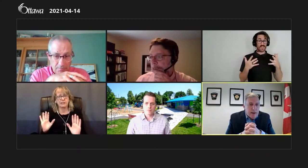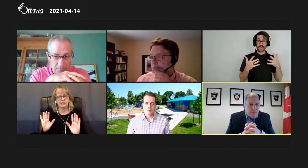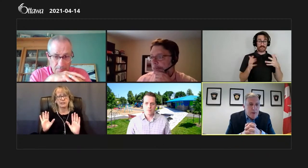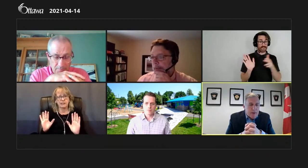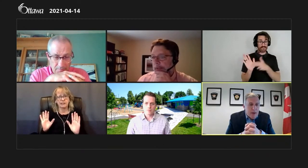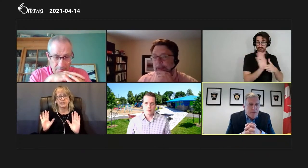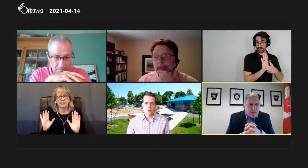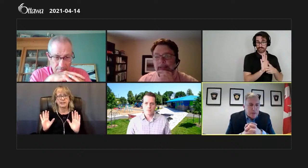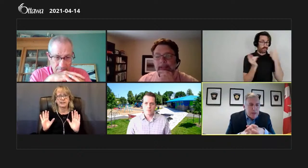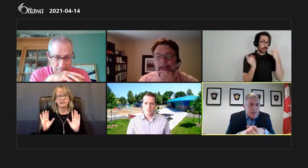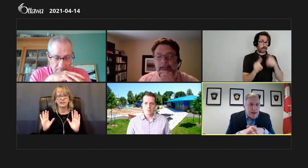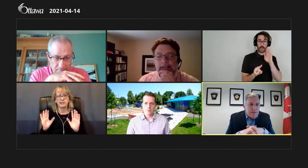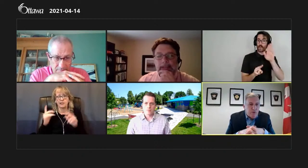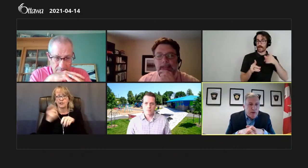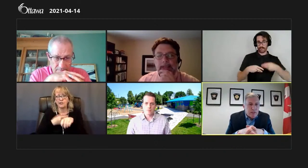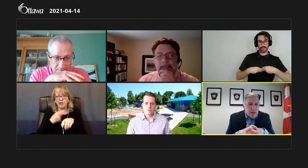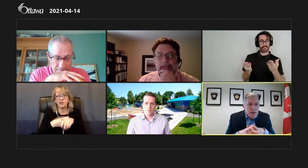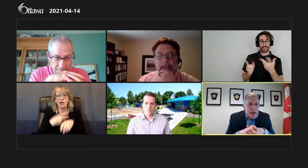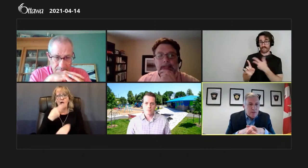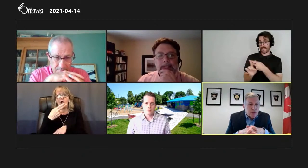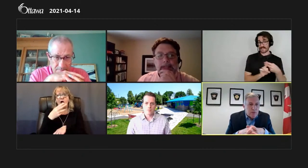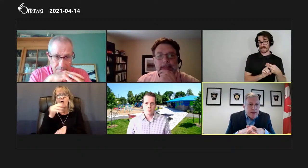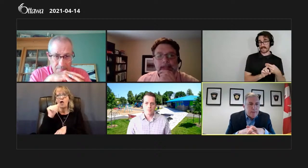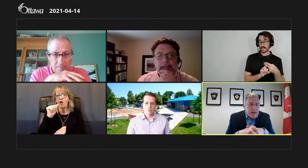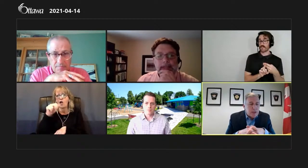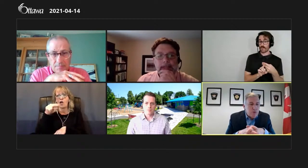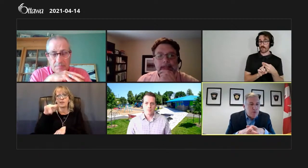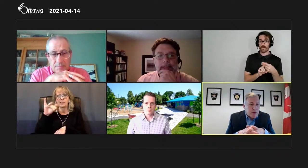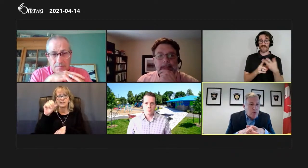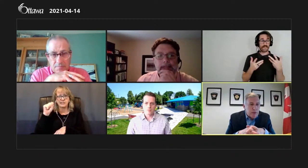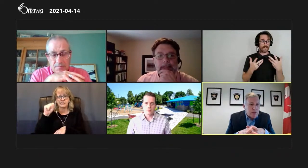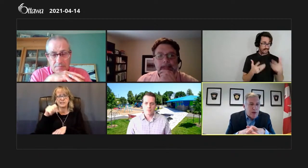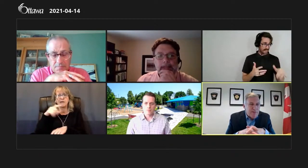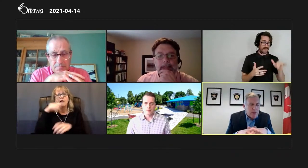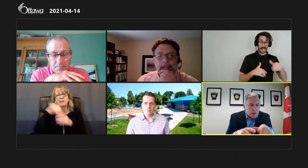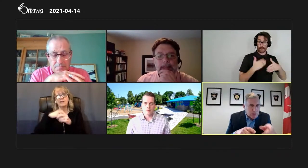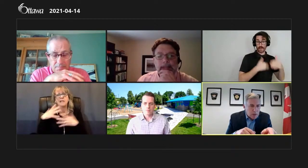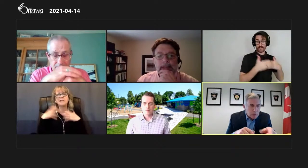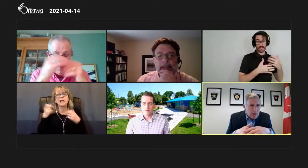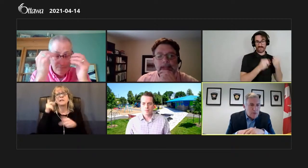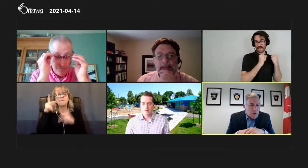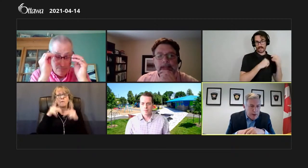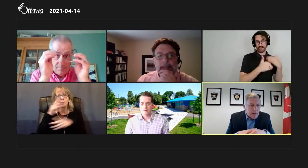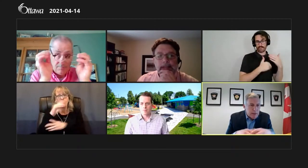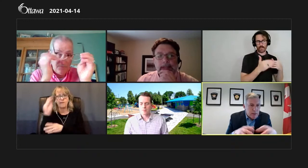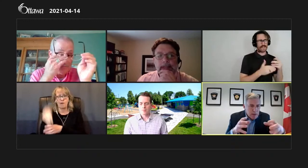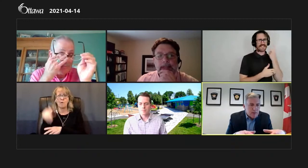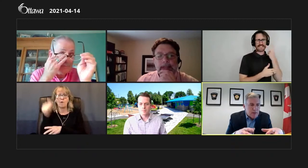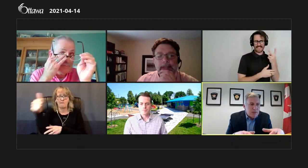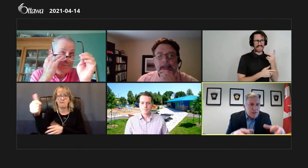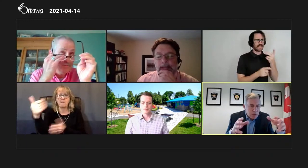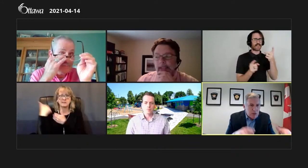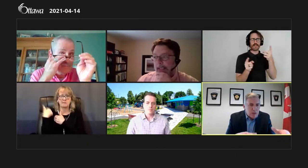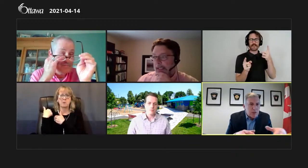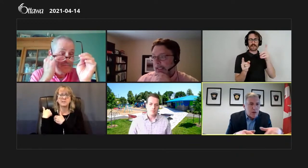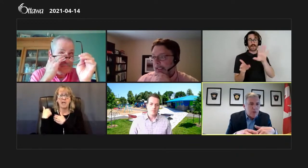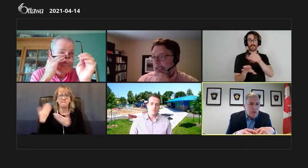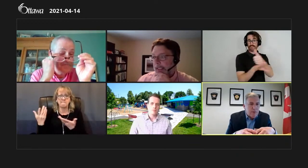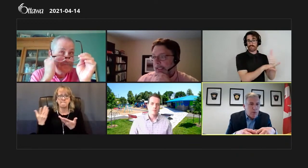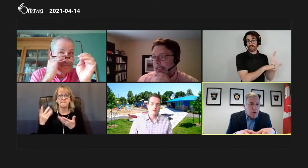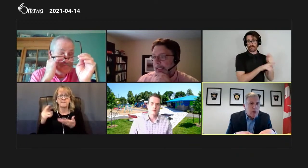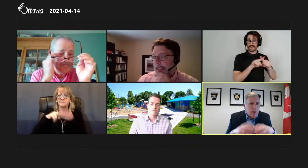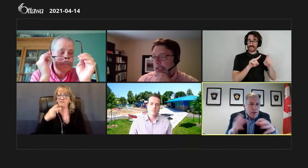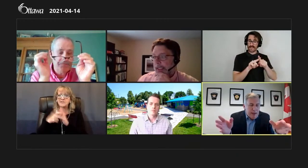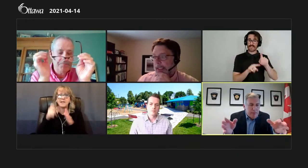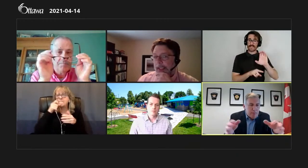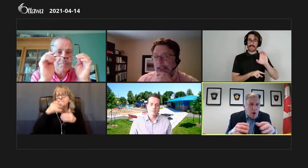out of Public Health is leading that for us. And so that's moving quickly. So I think you'll start seeing directly some CHCs starting to do that